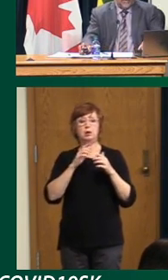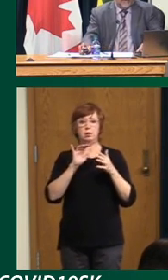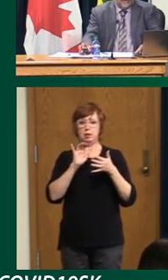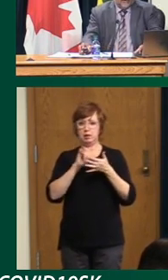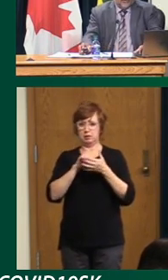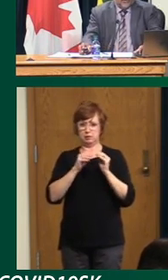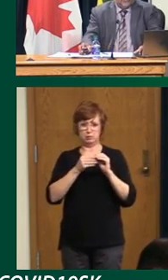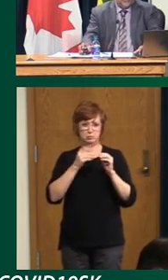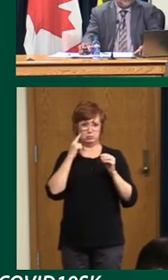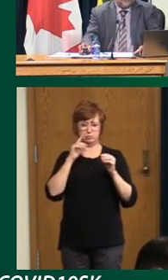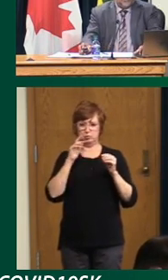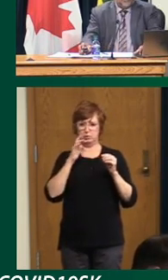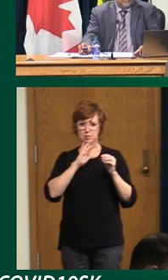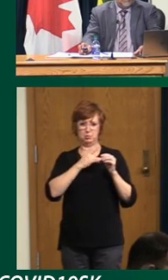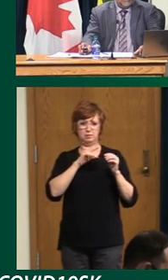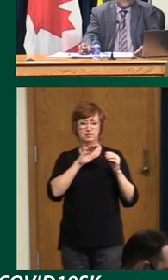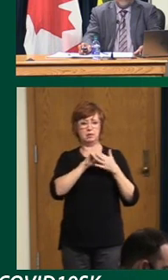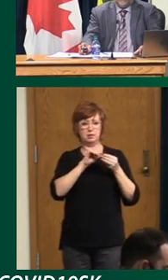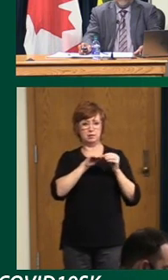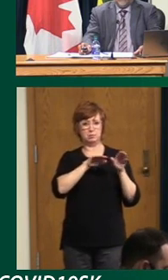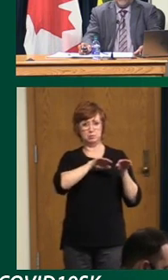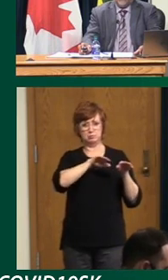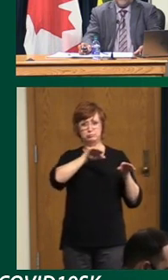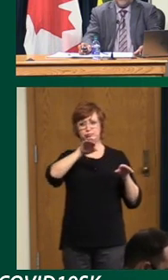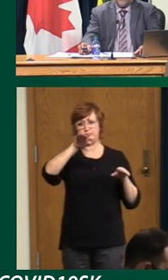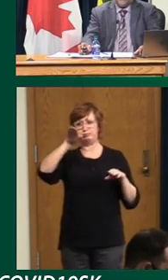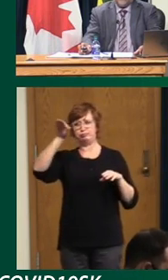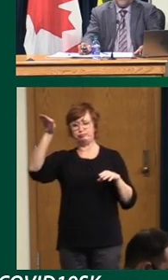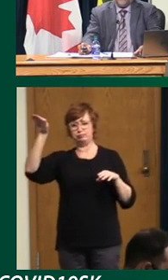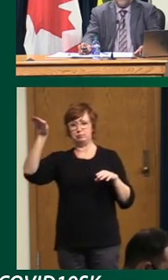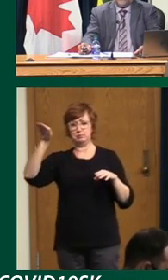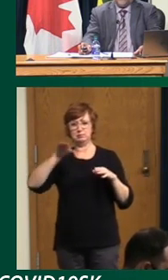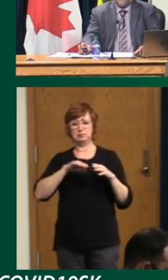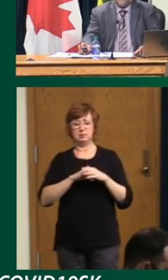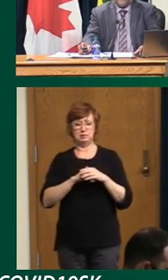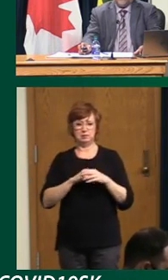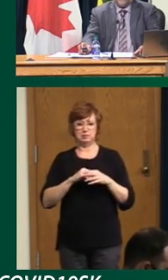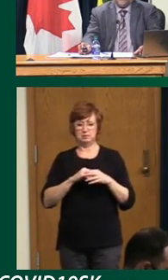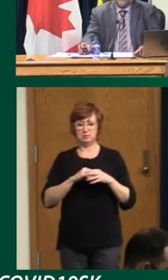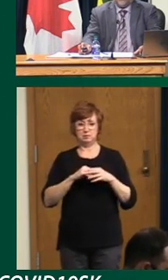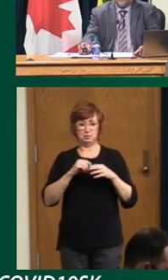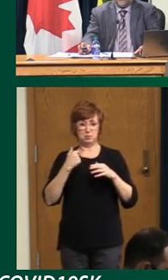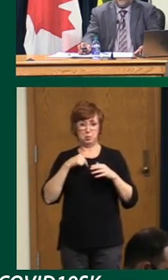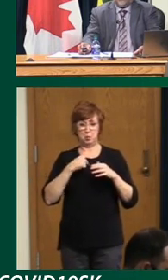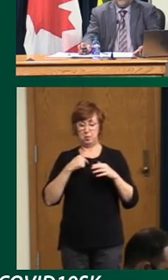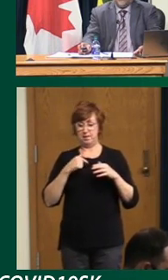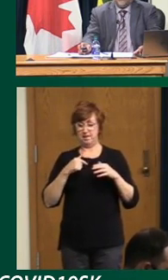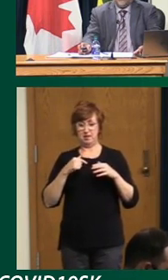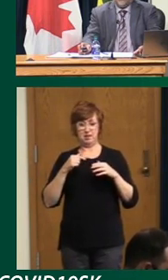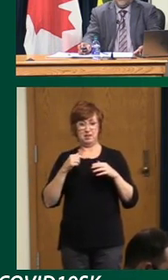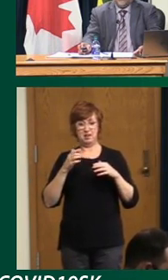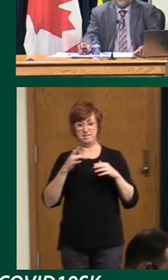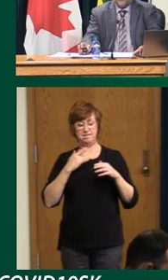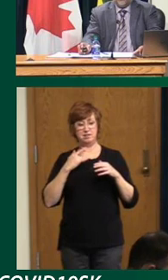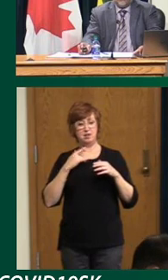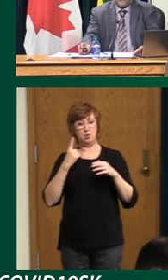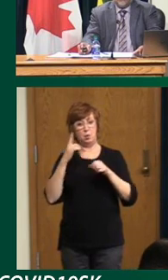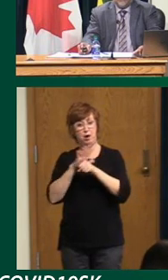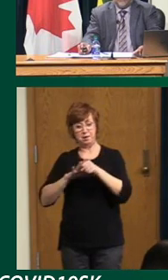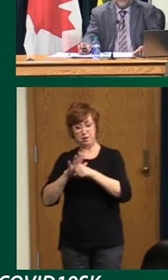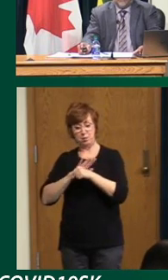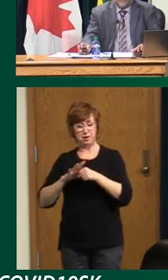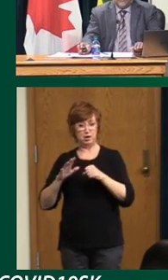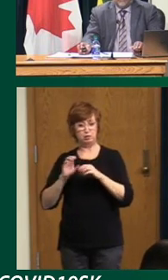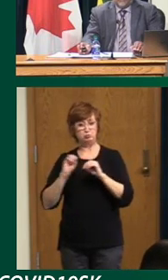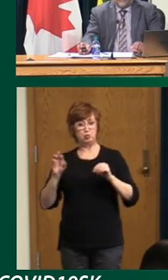So again, our risk really is the same throughout the province. We can't say this part of the province right now is having a lower